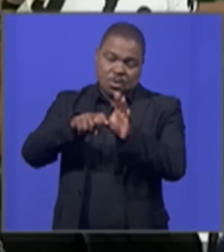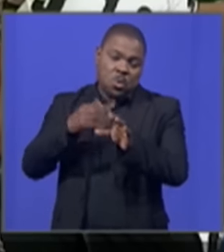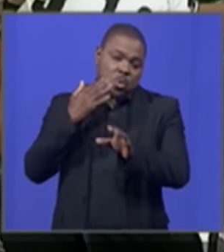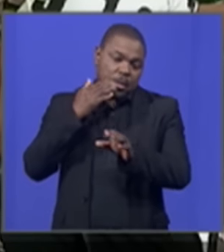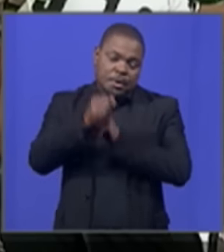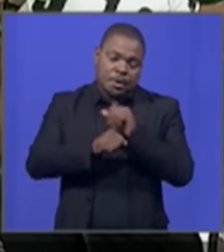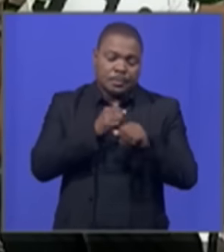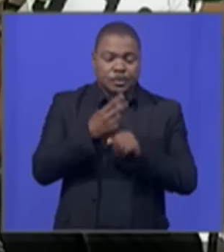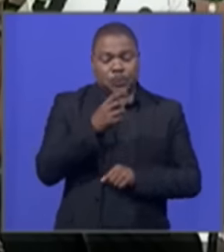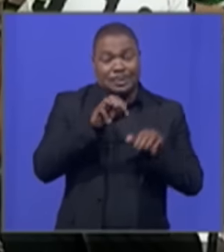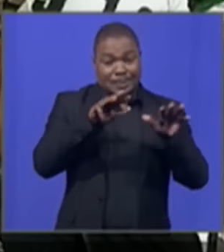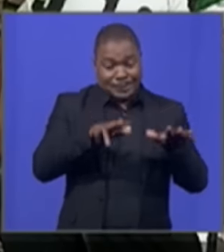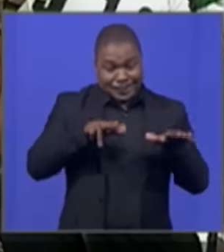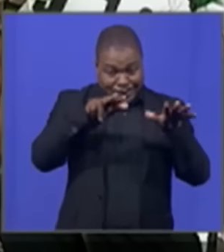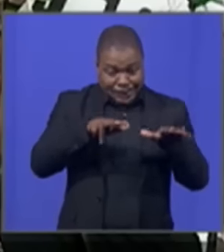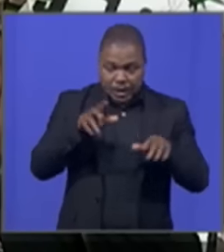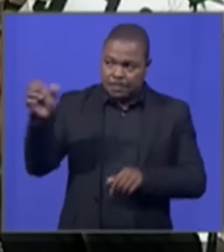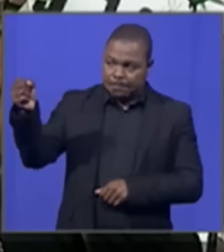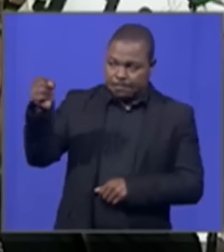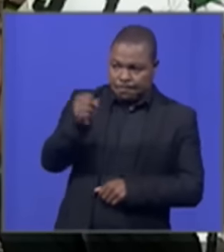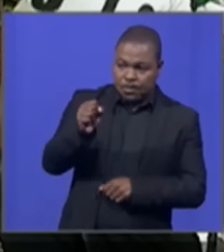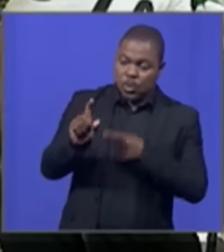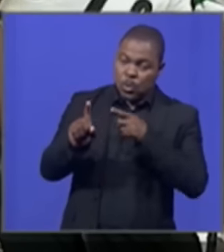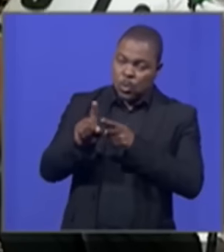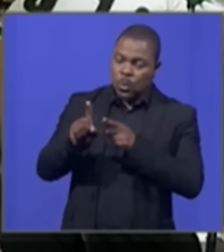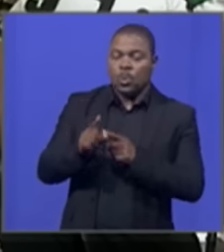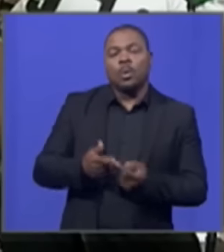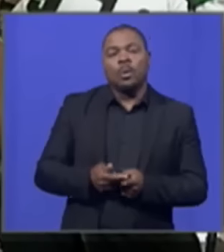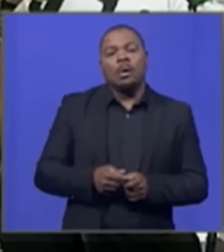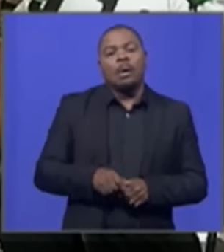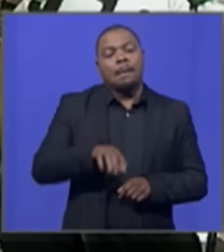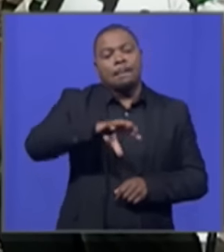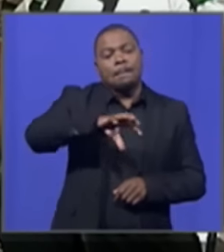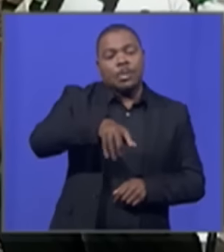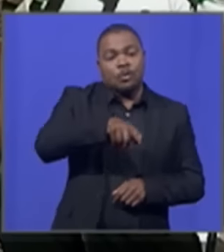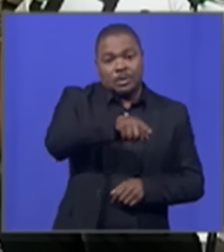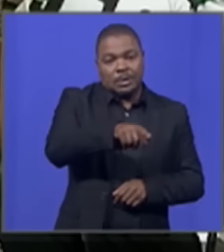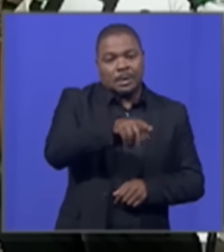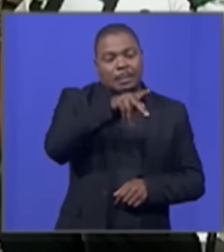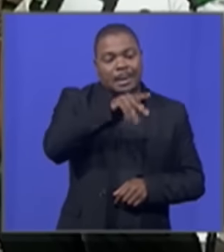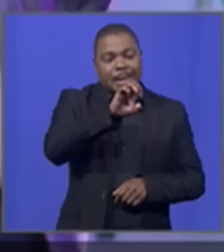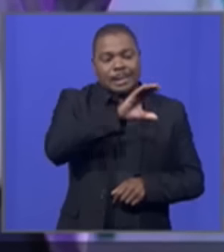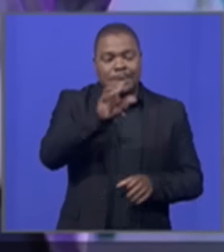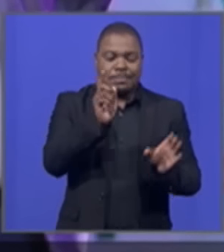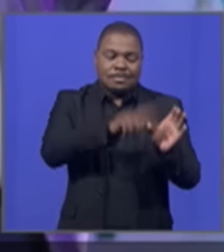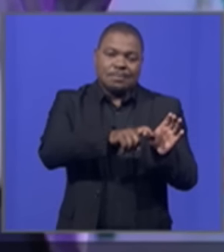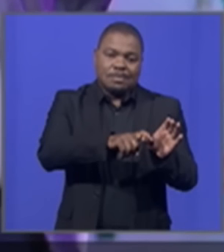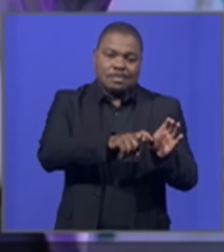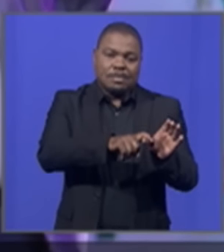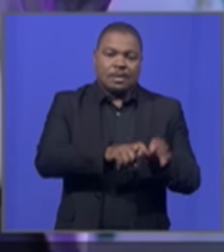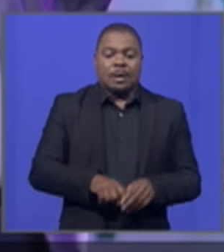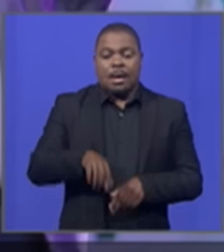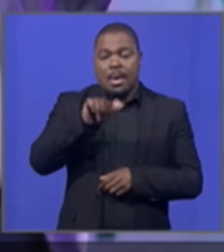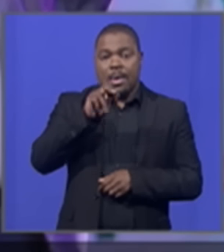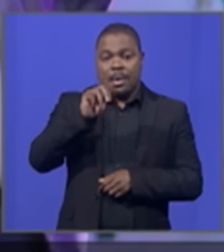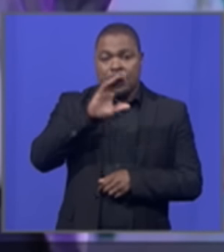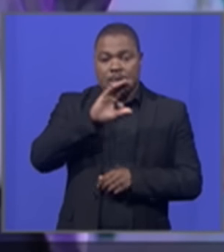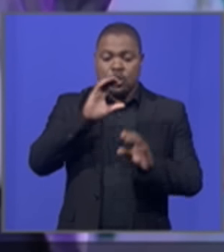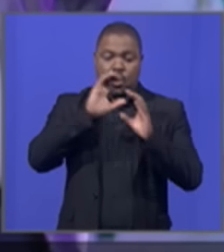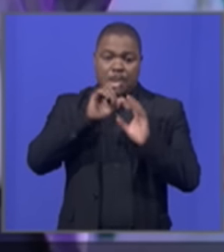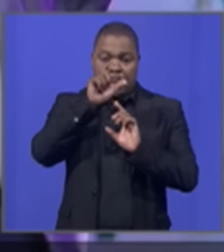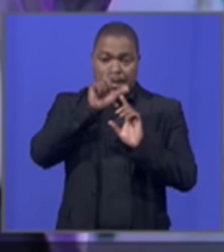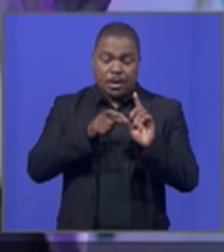wa 2018 o ne a tlhophiwa go nna leloko la komiti khuduthamaga ya province ya ANC. Sebueledi sa ANC mo